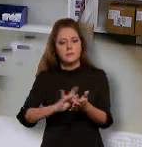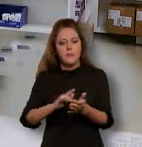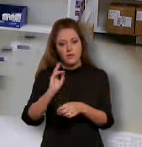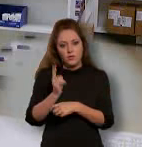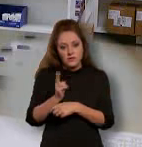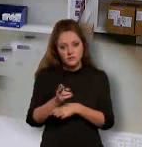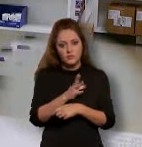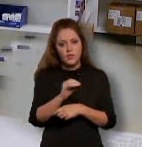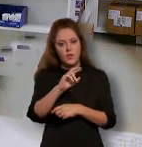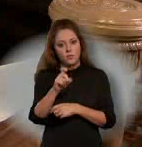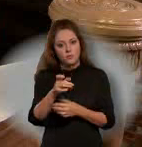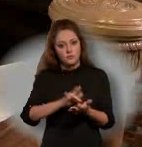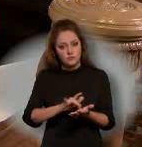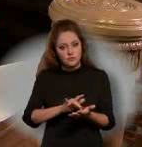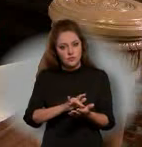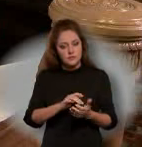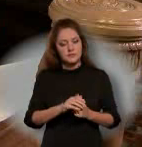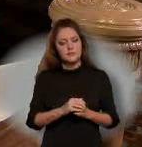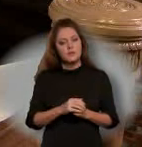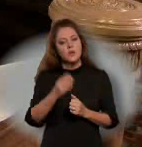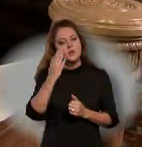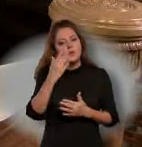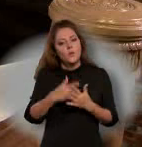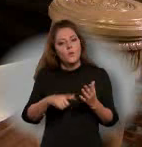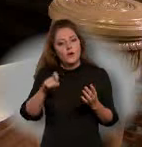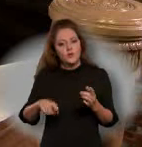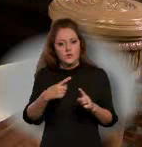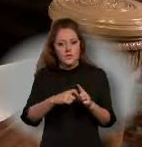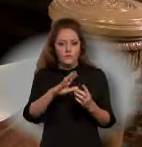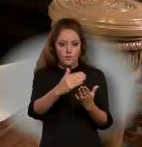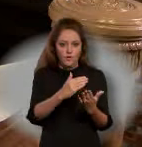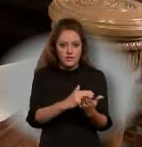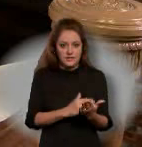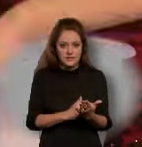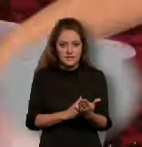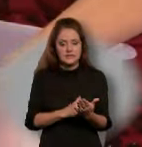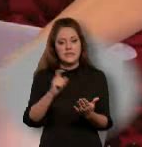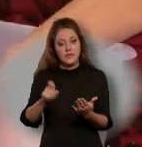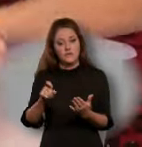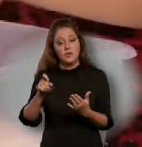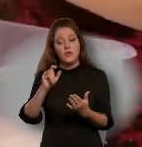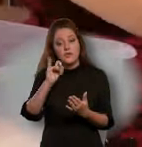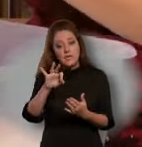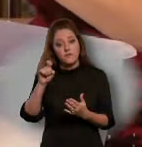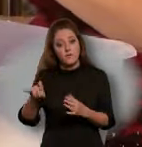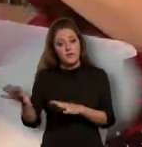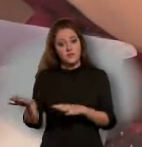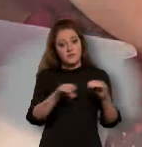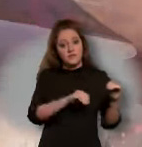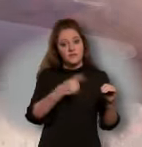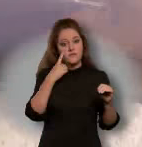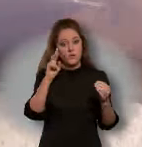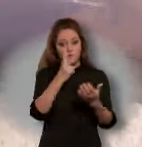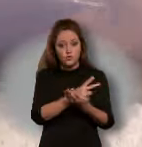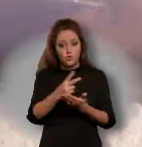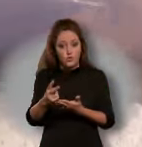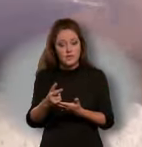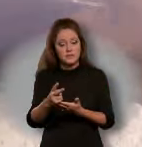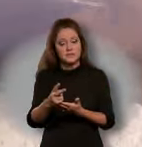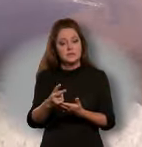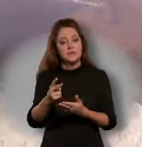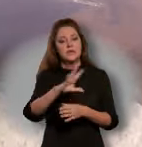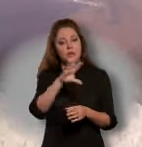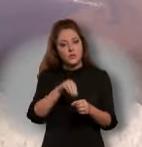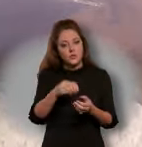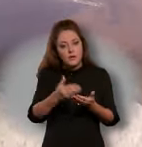and prescriptions. Know what you'll need from your list to be safely away from home for at least 2 weeks, including items you rely